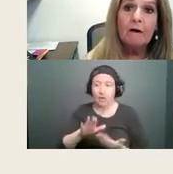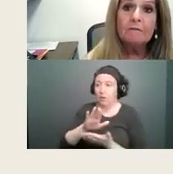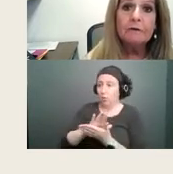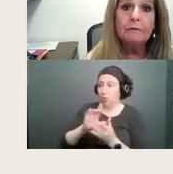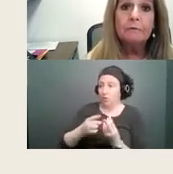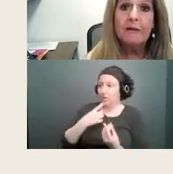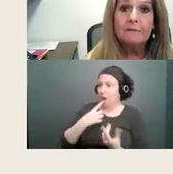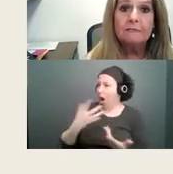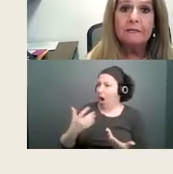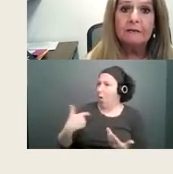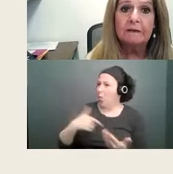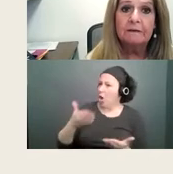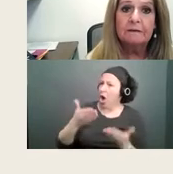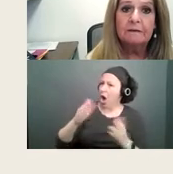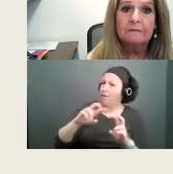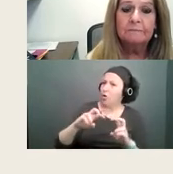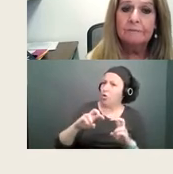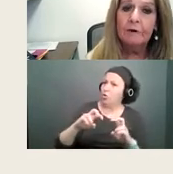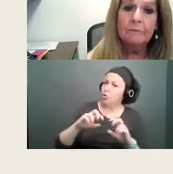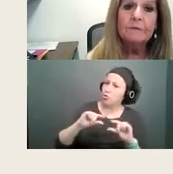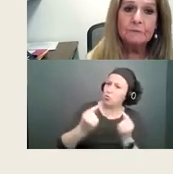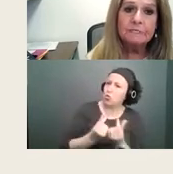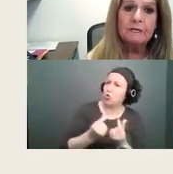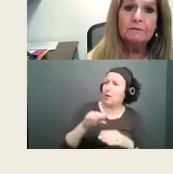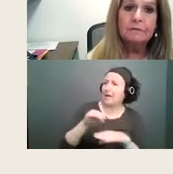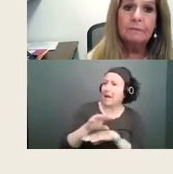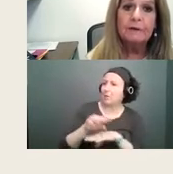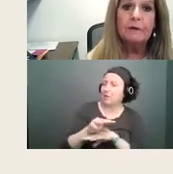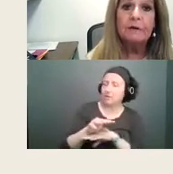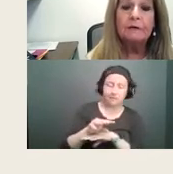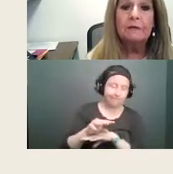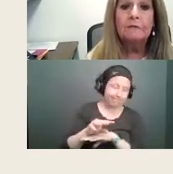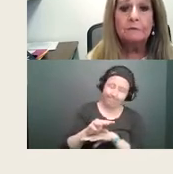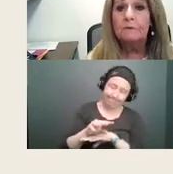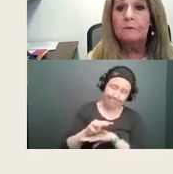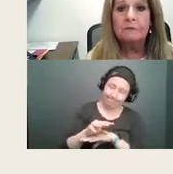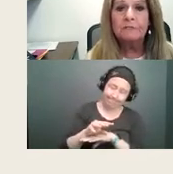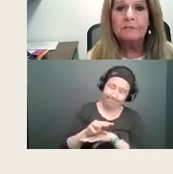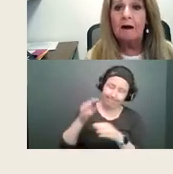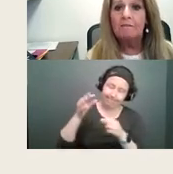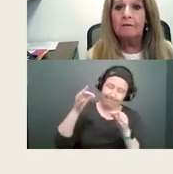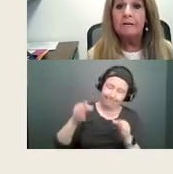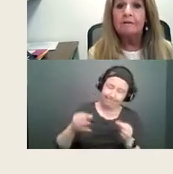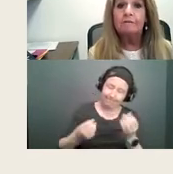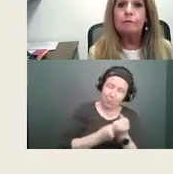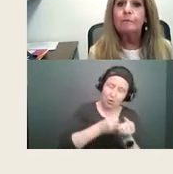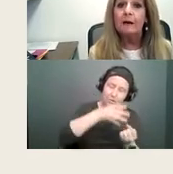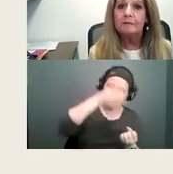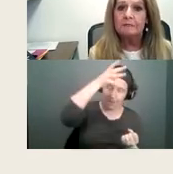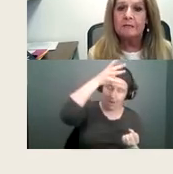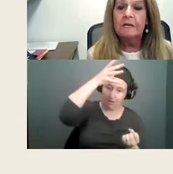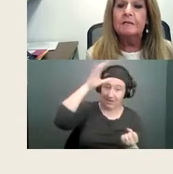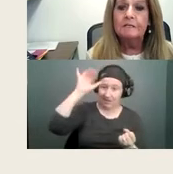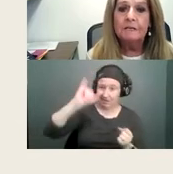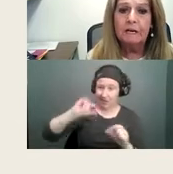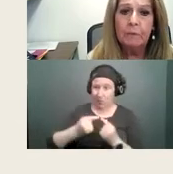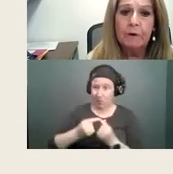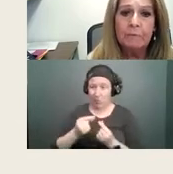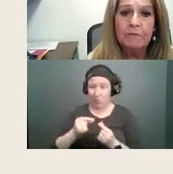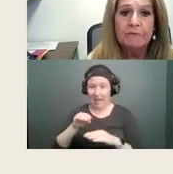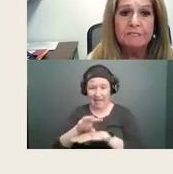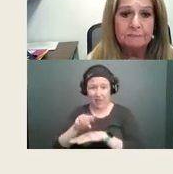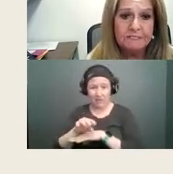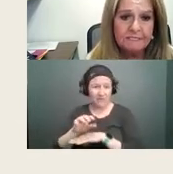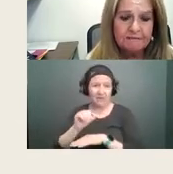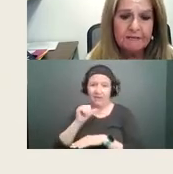are offering group counseling. No, this one's held for the parent. The school district's offering of group counseling did not